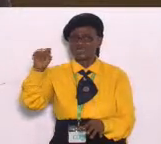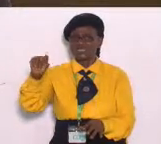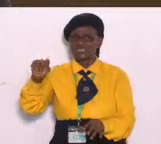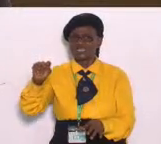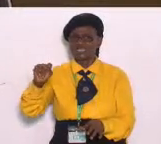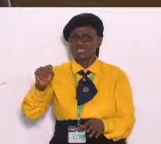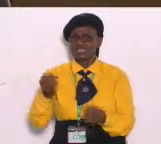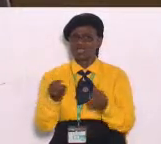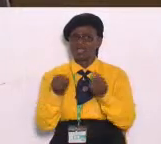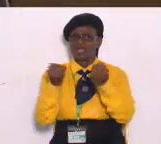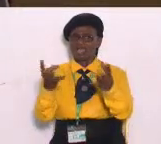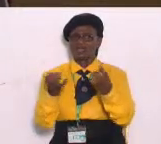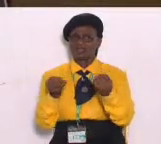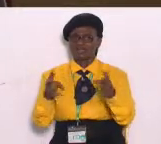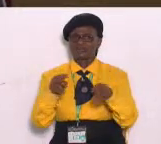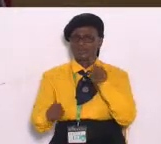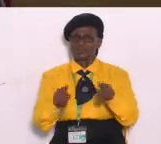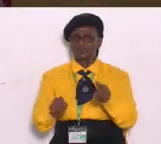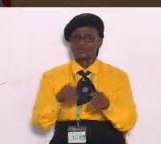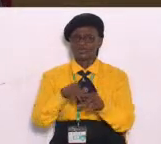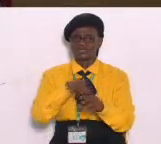1.4%.